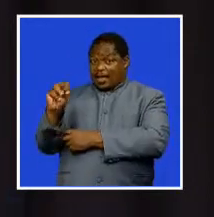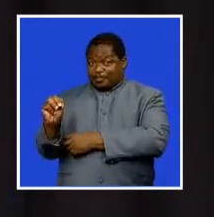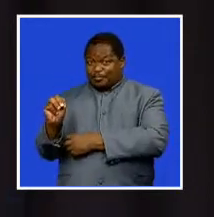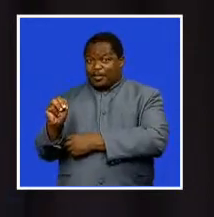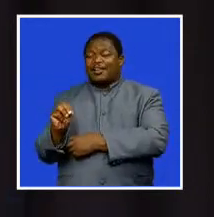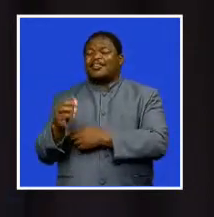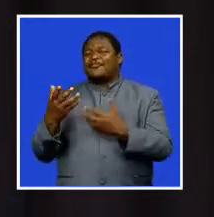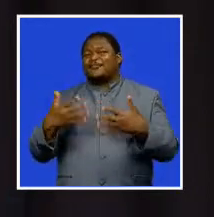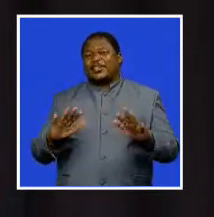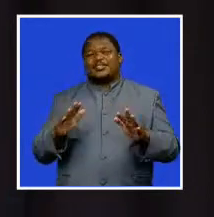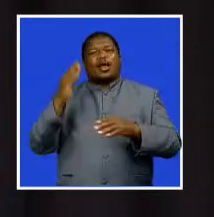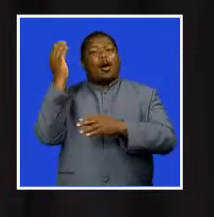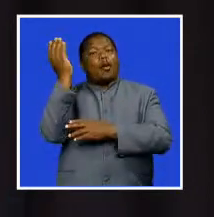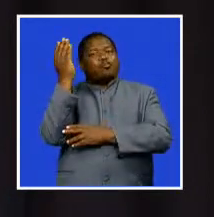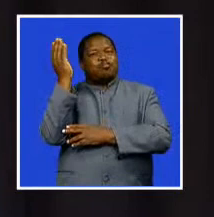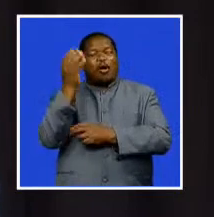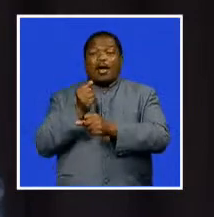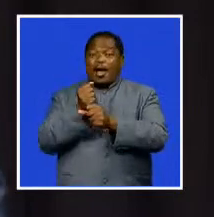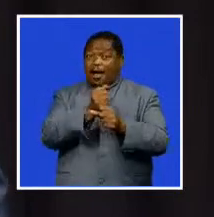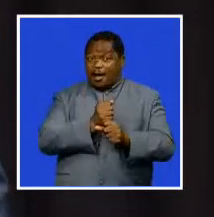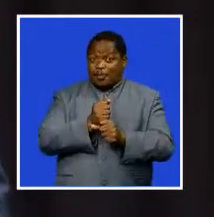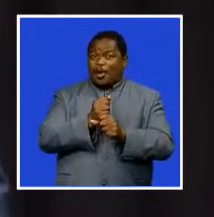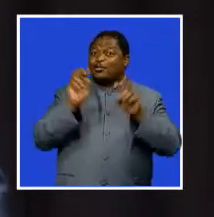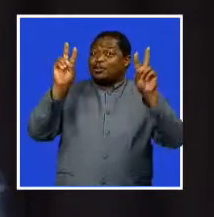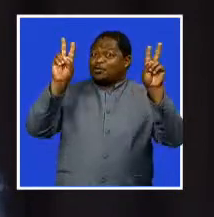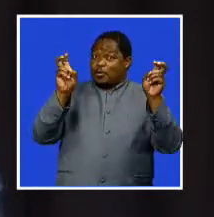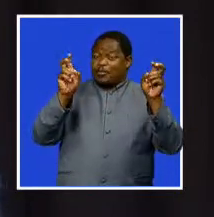ukuthi livela kangwane se